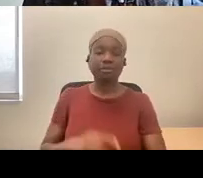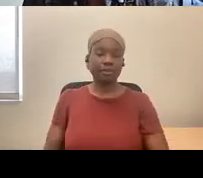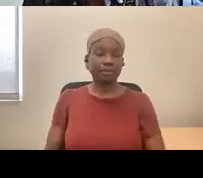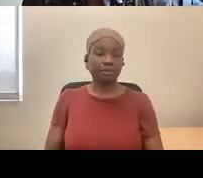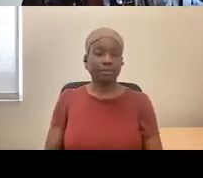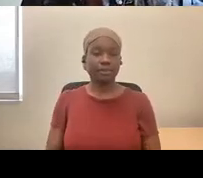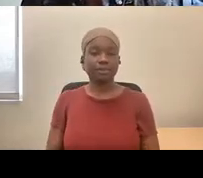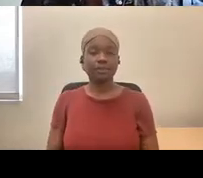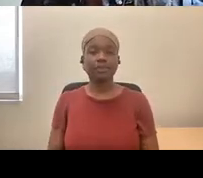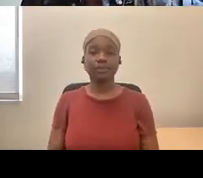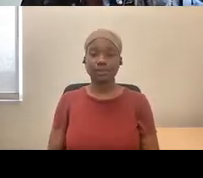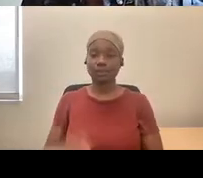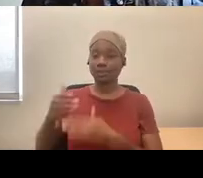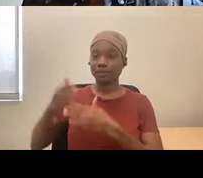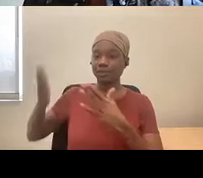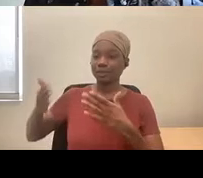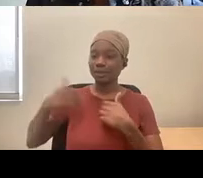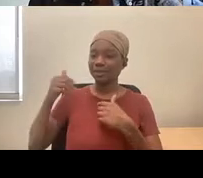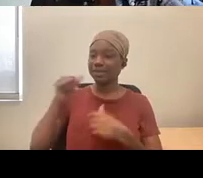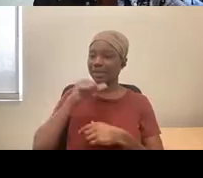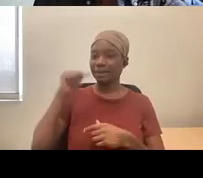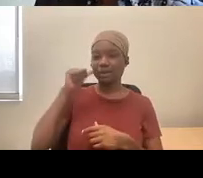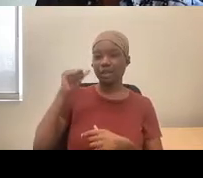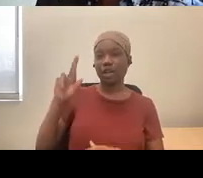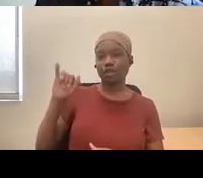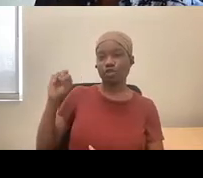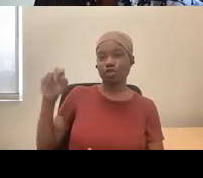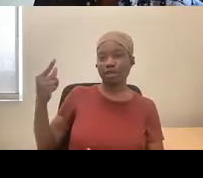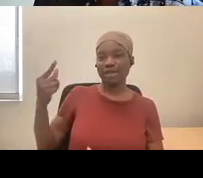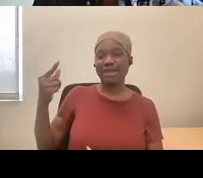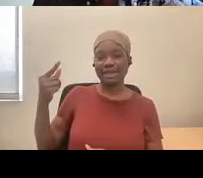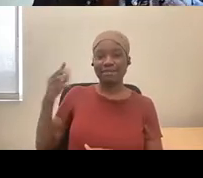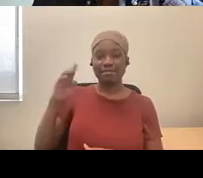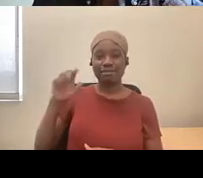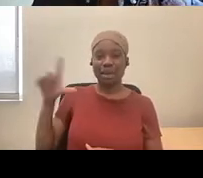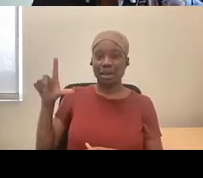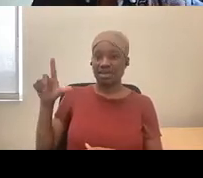That your neighbors have an Amazon Ring doorbell. Thanks. Yeah.